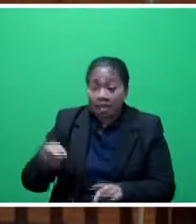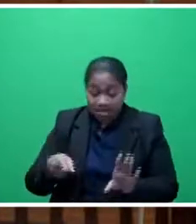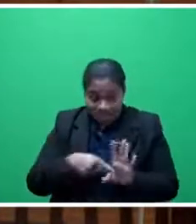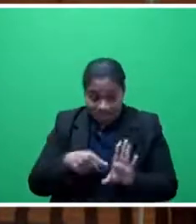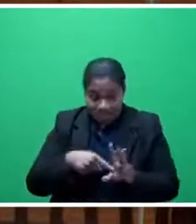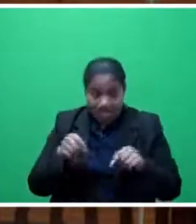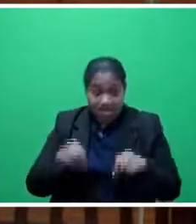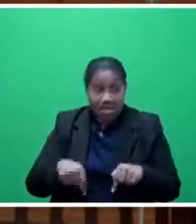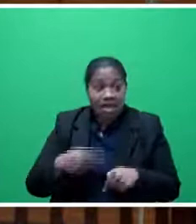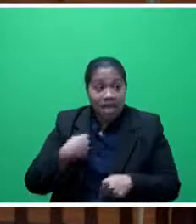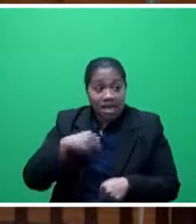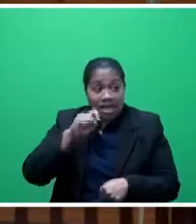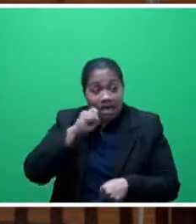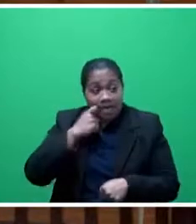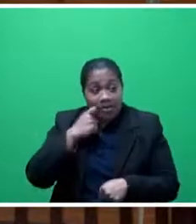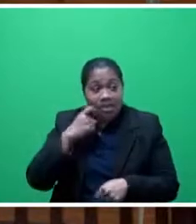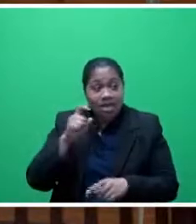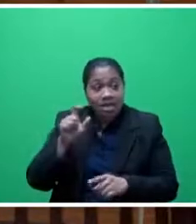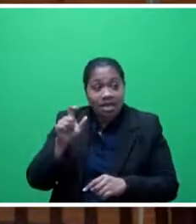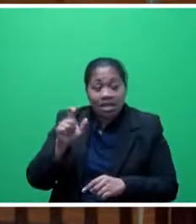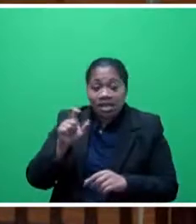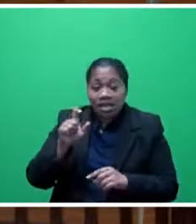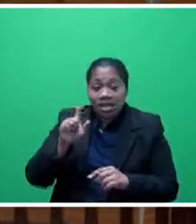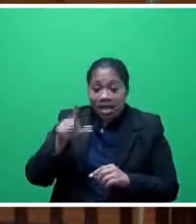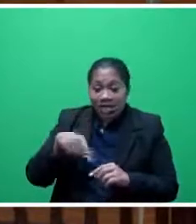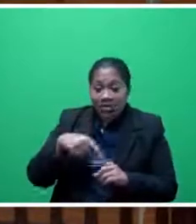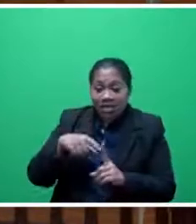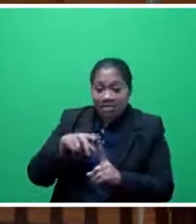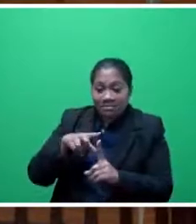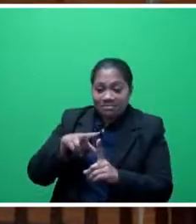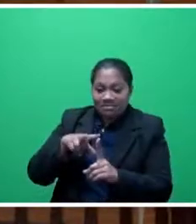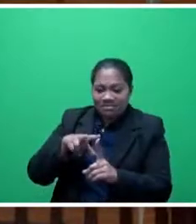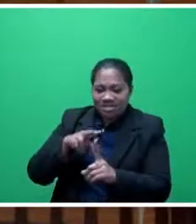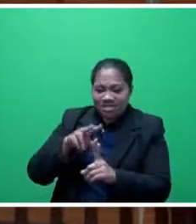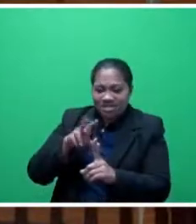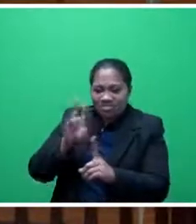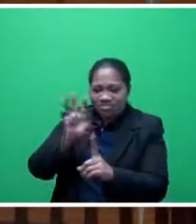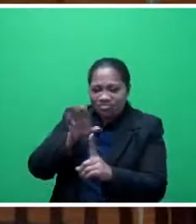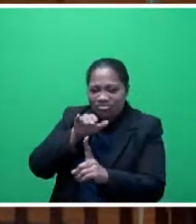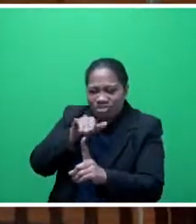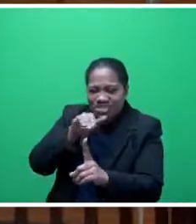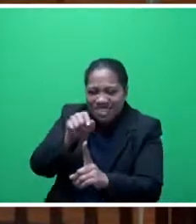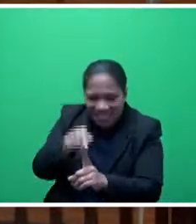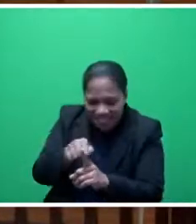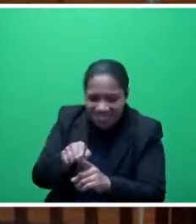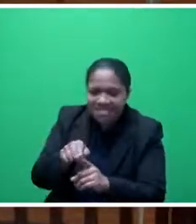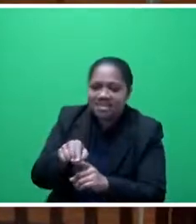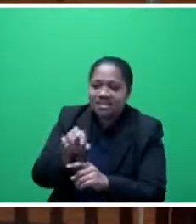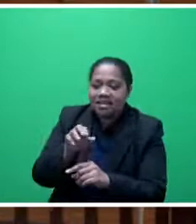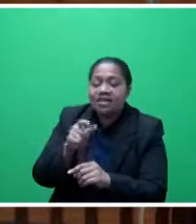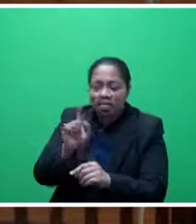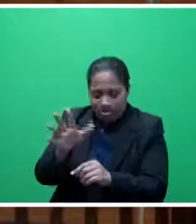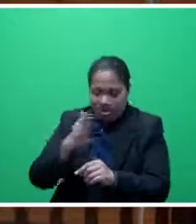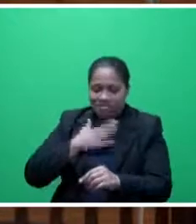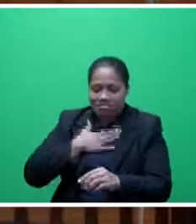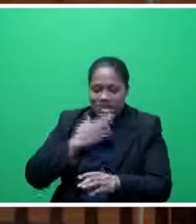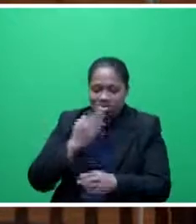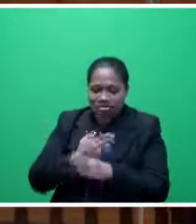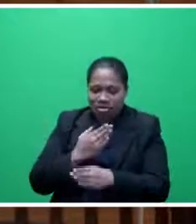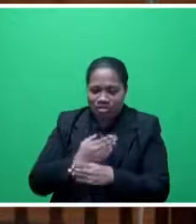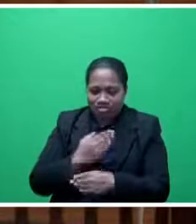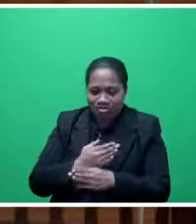here, I will criticize him because that's my job. I'm paid for that. They pay me $50,000 to criticize you. I have to do my job. I